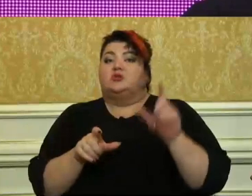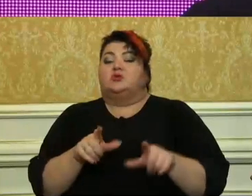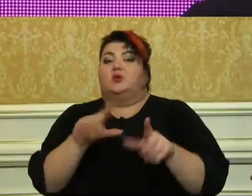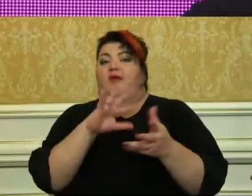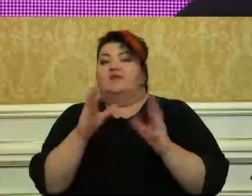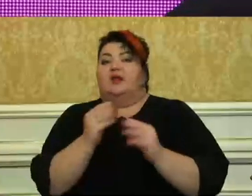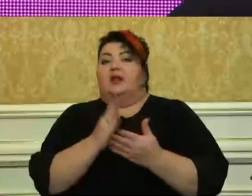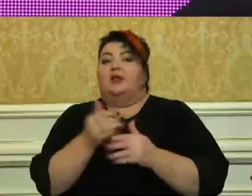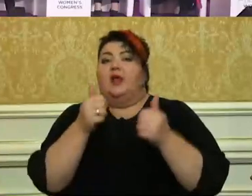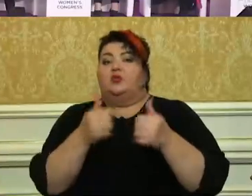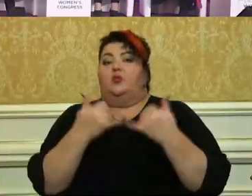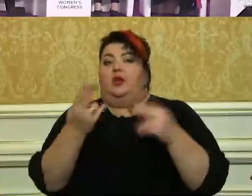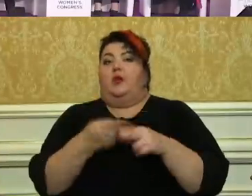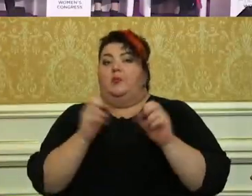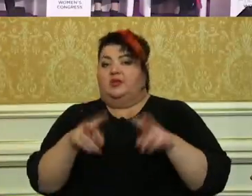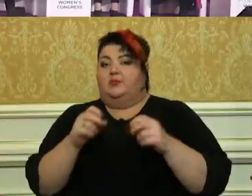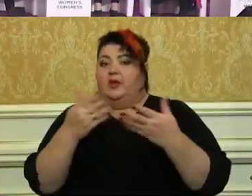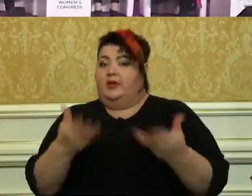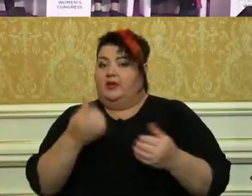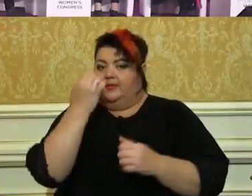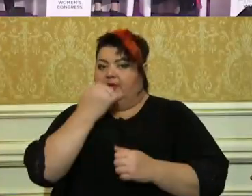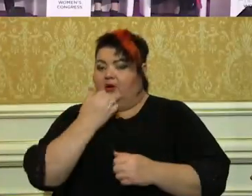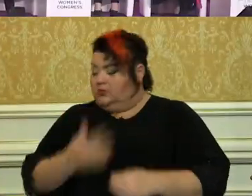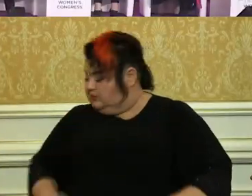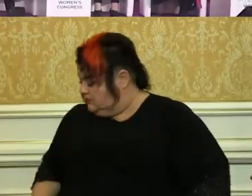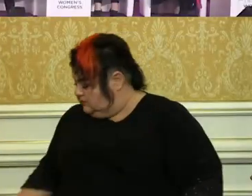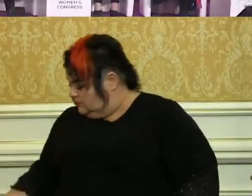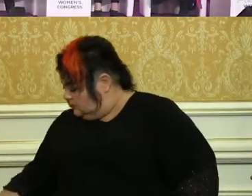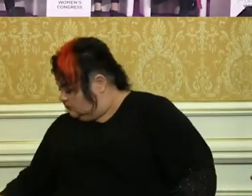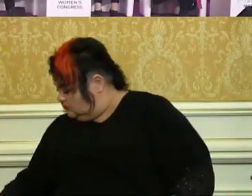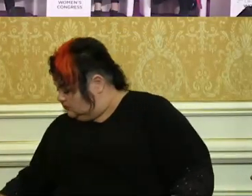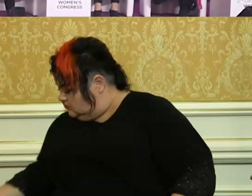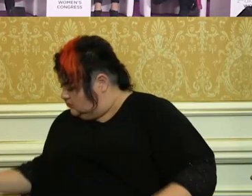be involved to the security. Thank you.